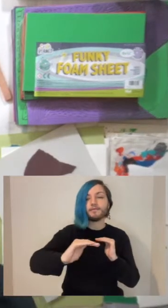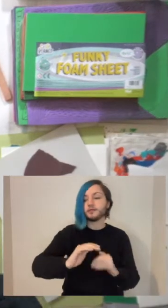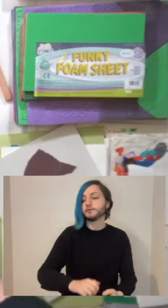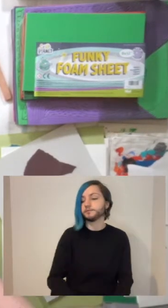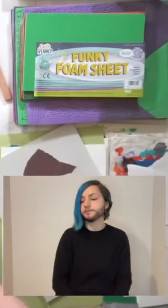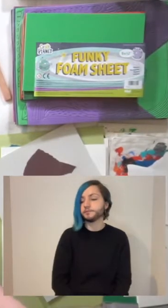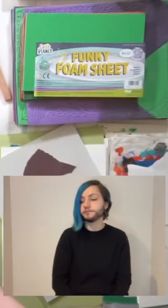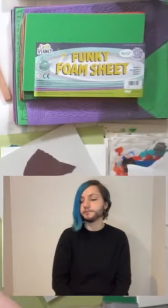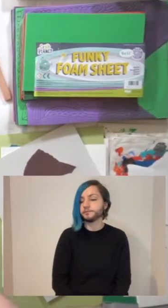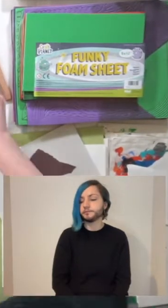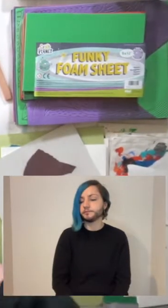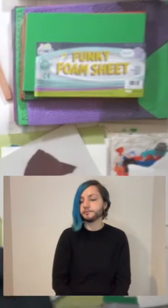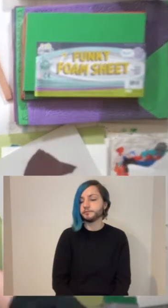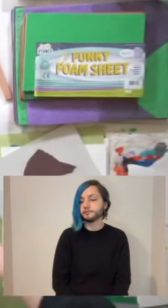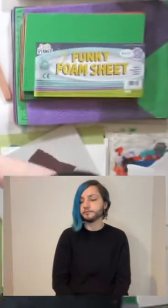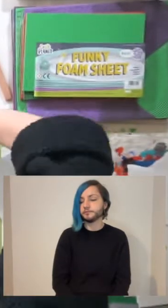evenly.